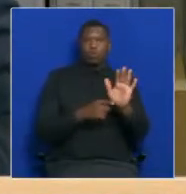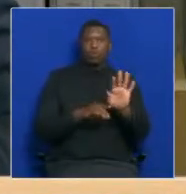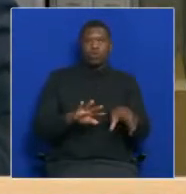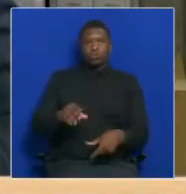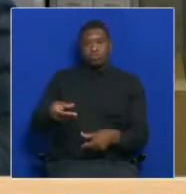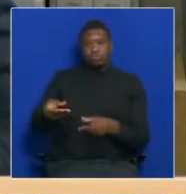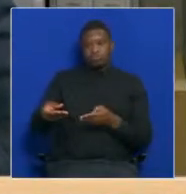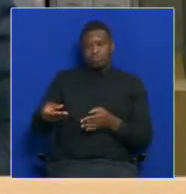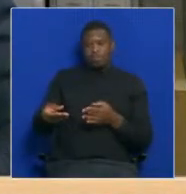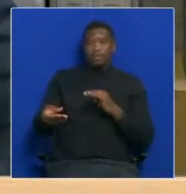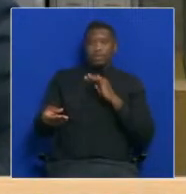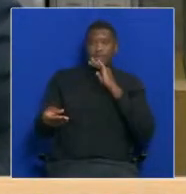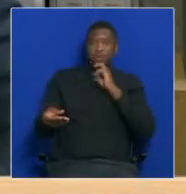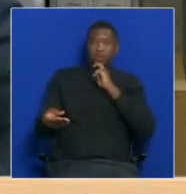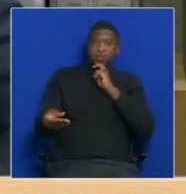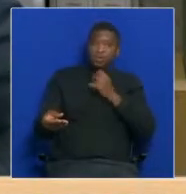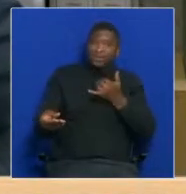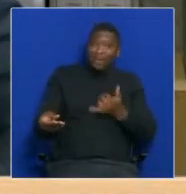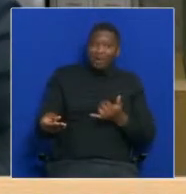use now.